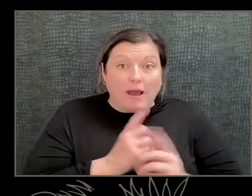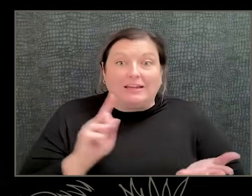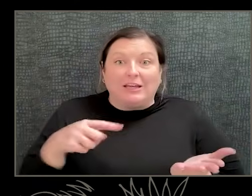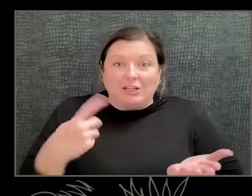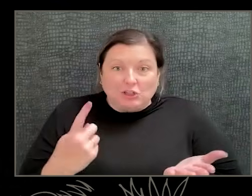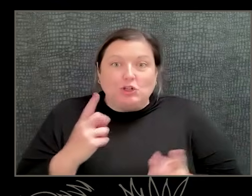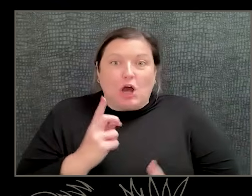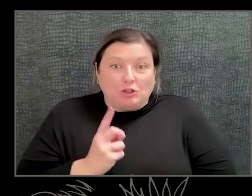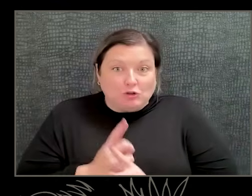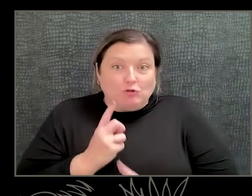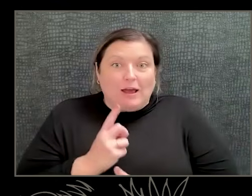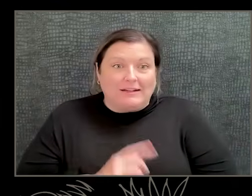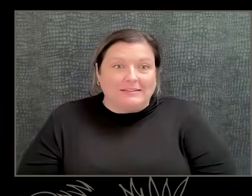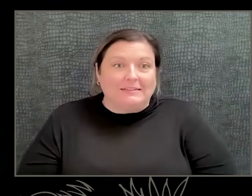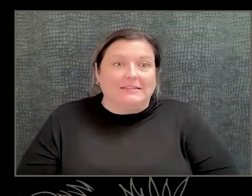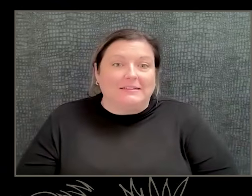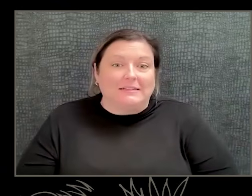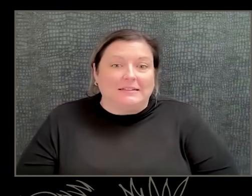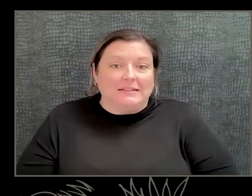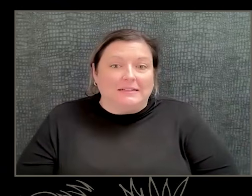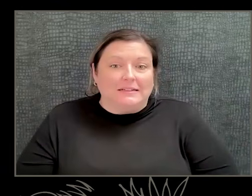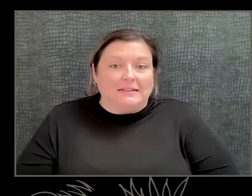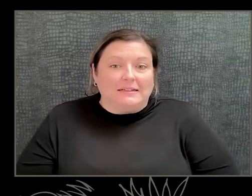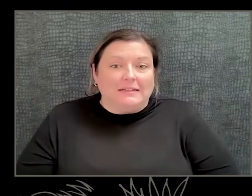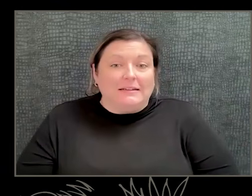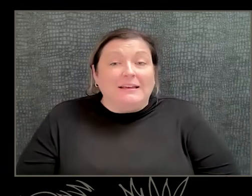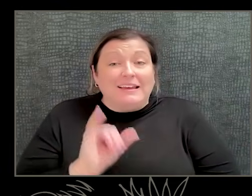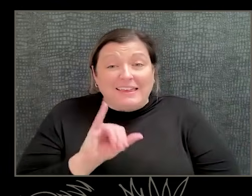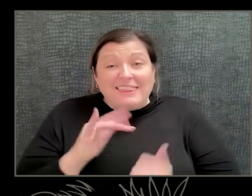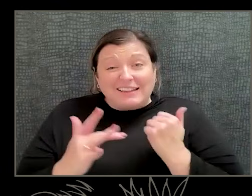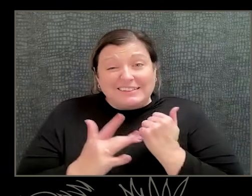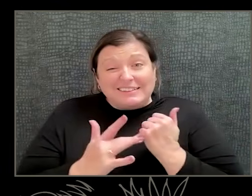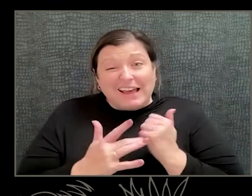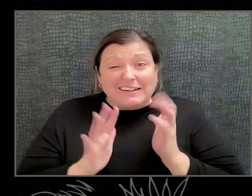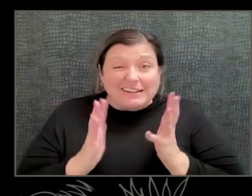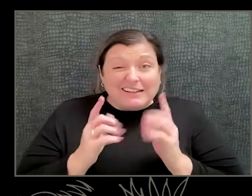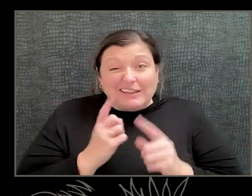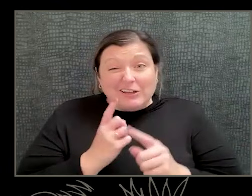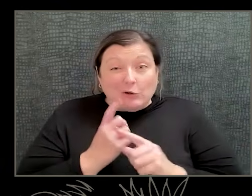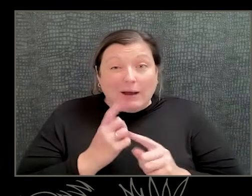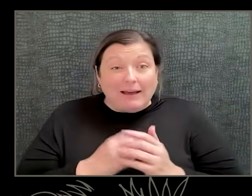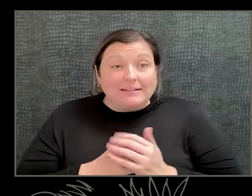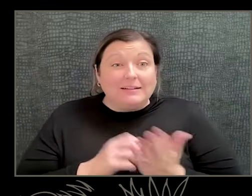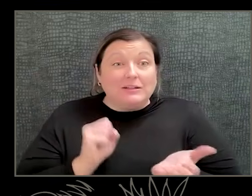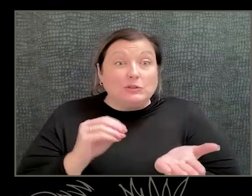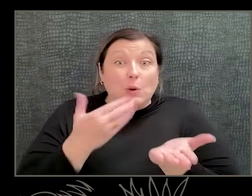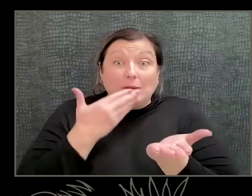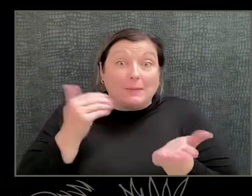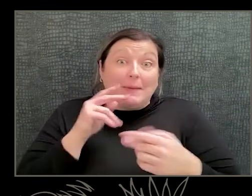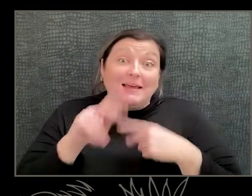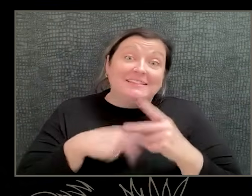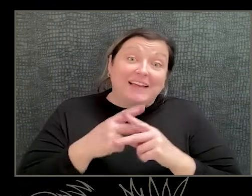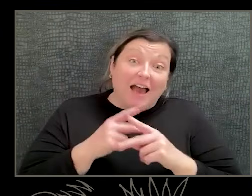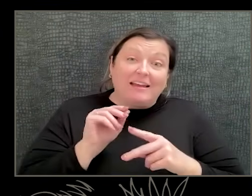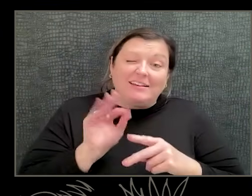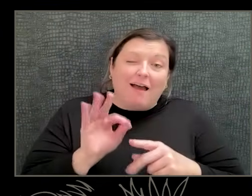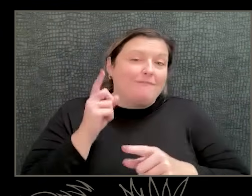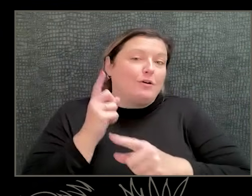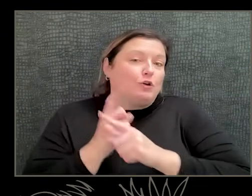correct, which is technically correct, so it is the best kind of correct.